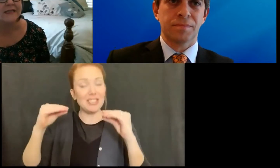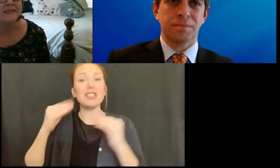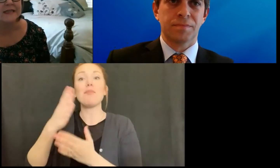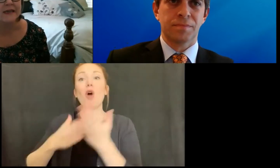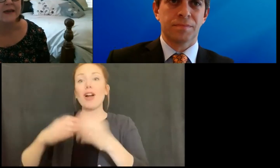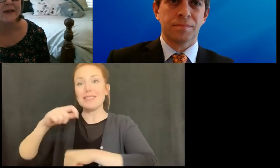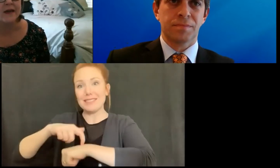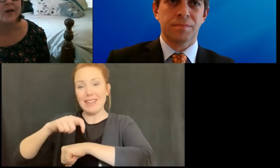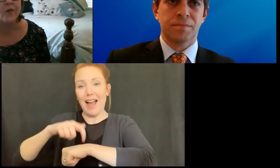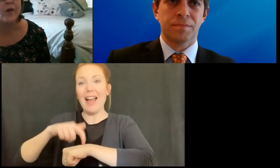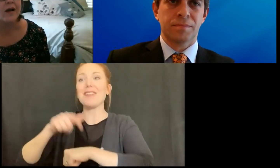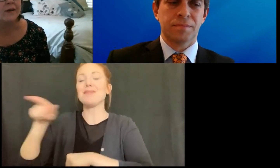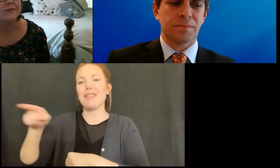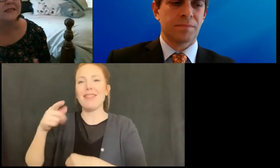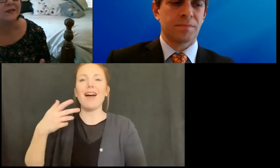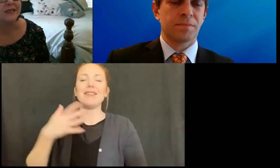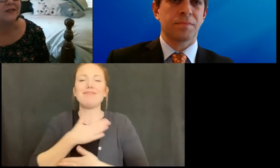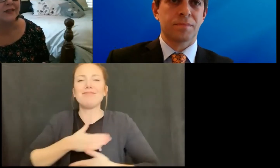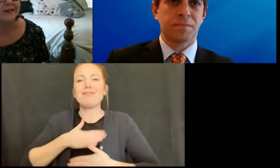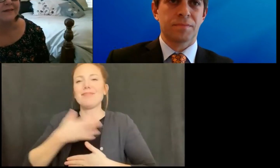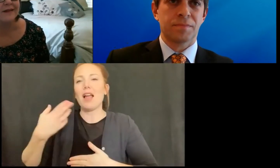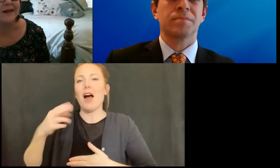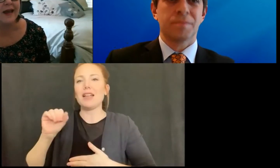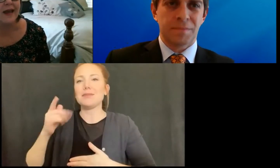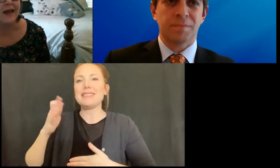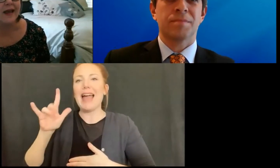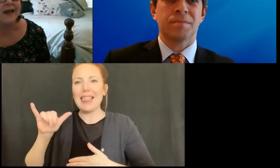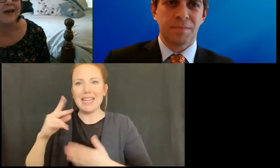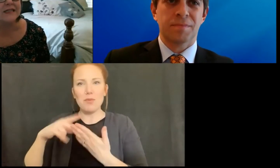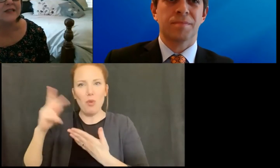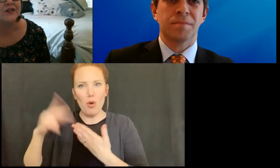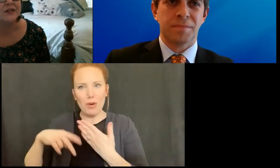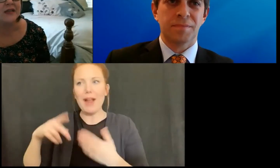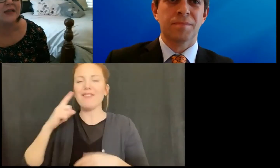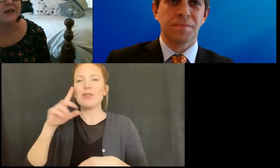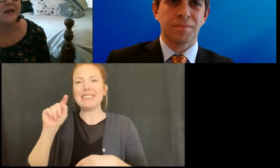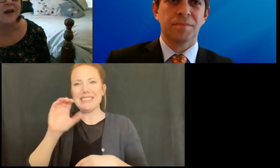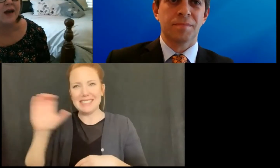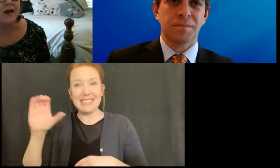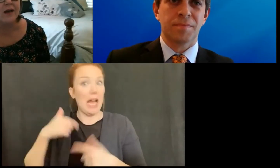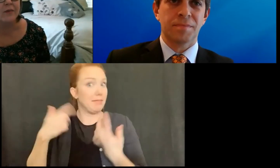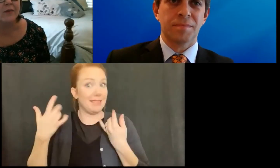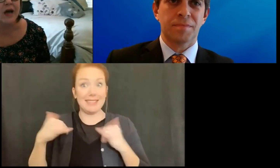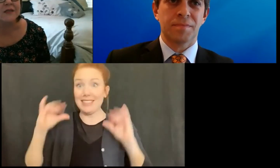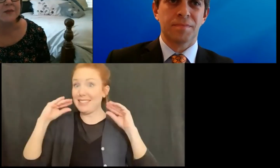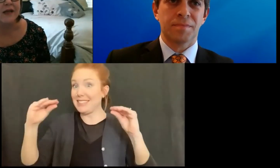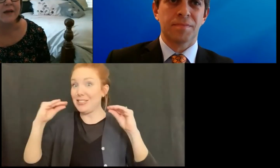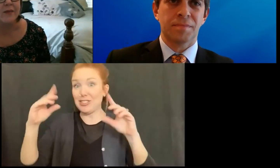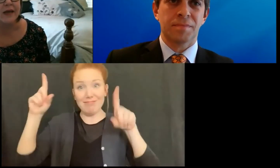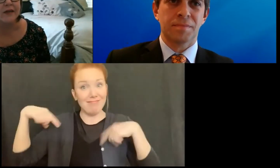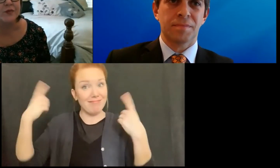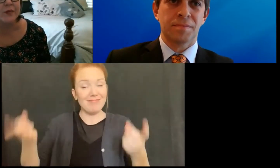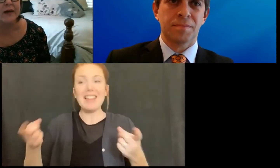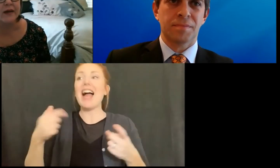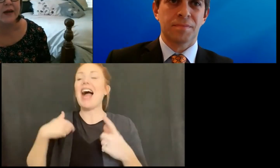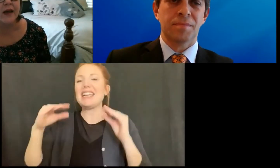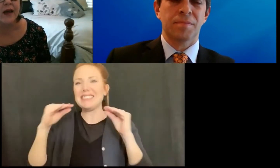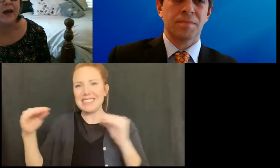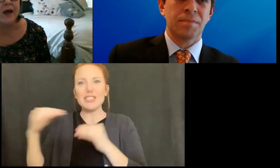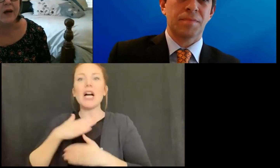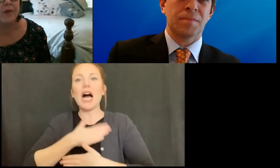at TCC, where I'm still teaching. And I teach the hospitality